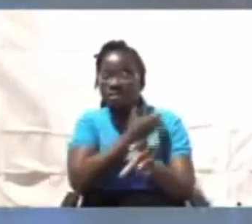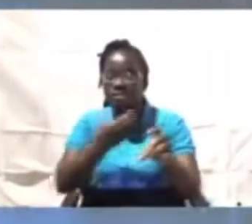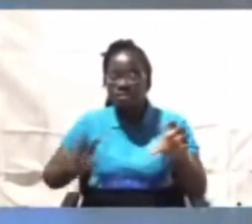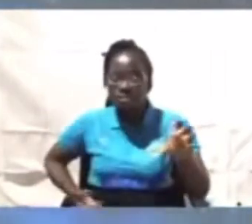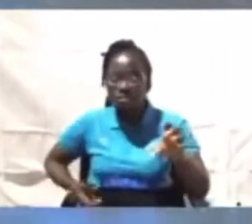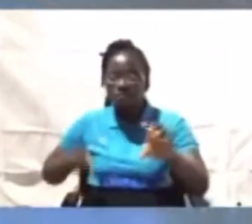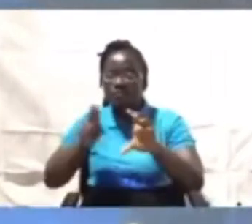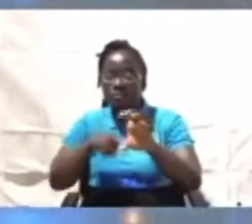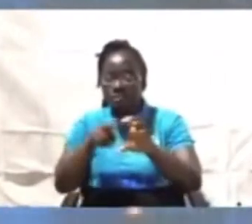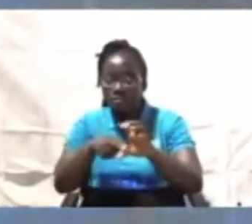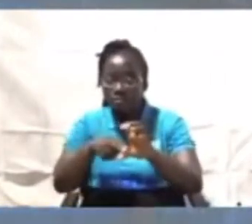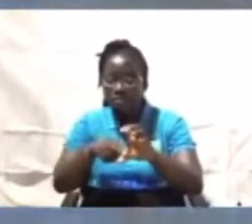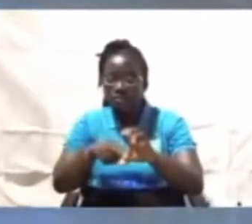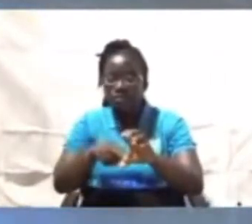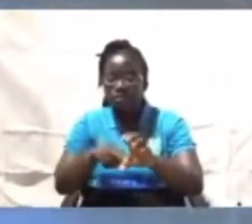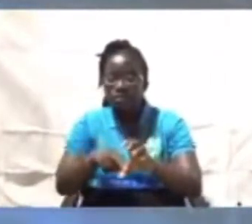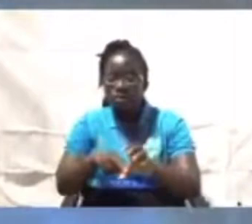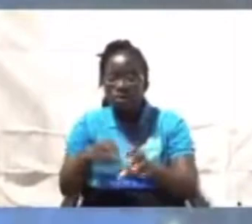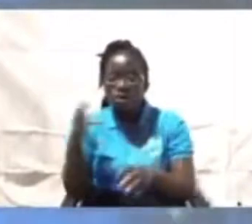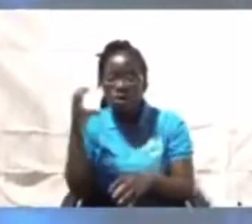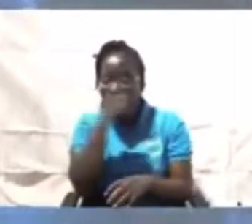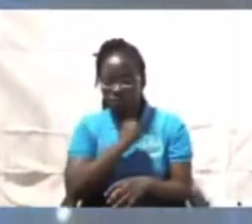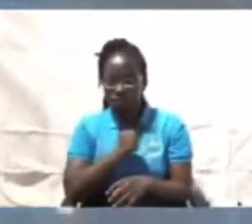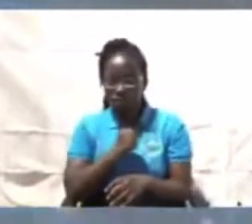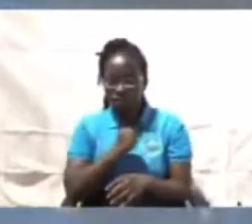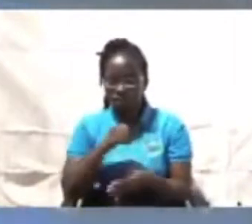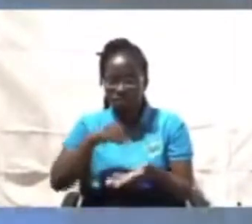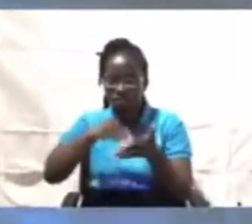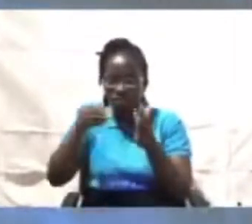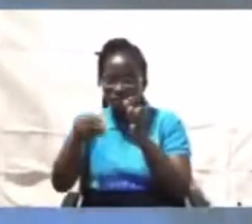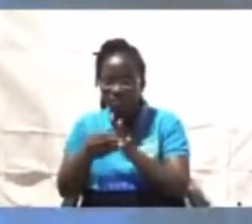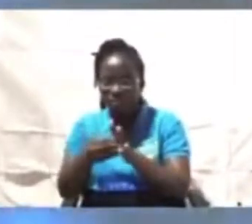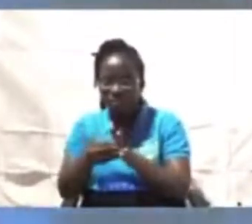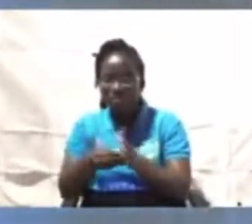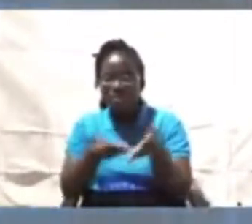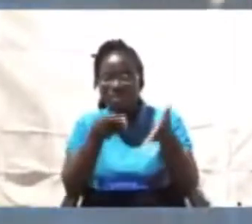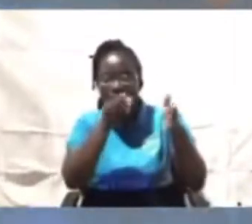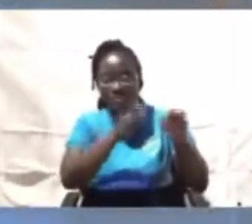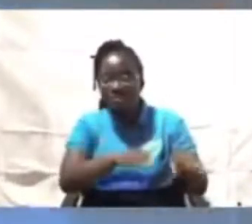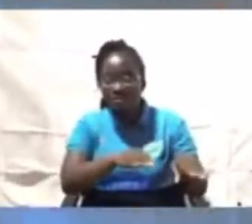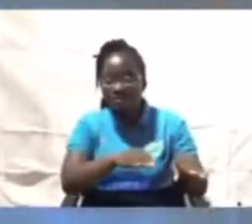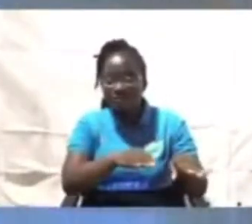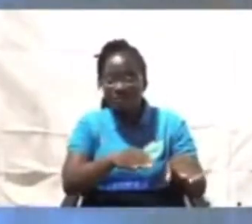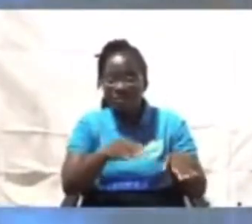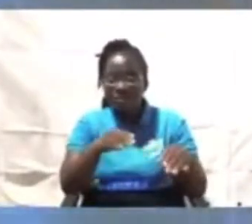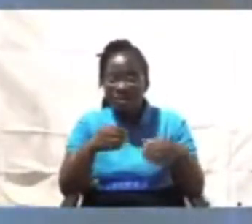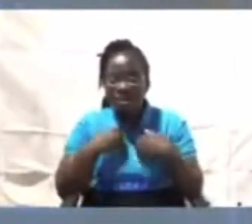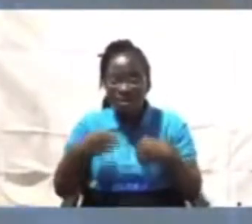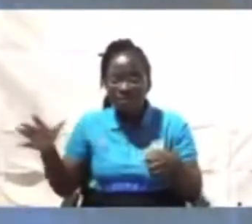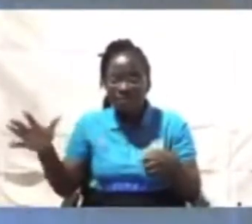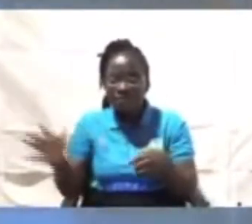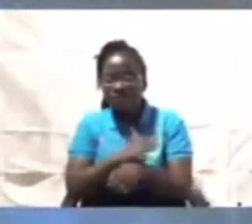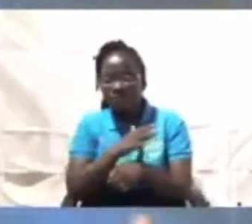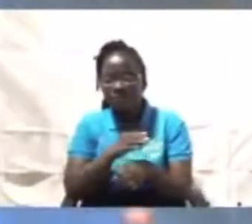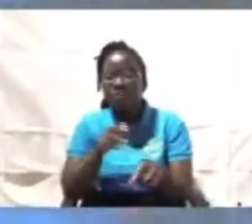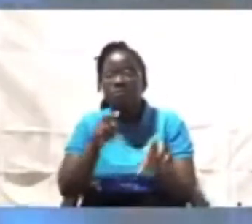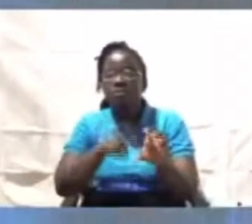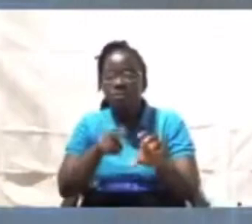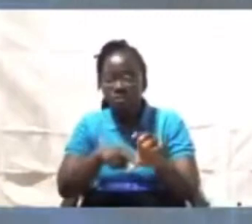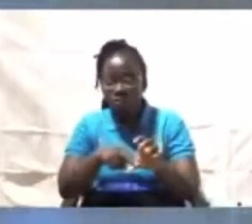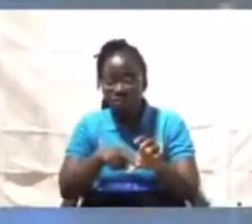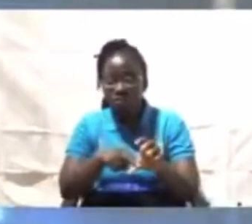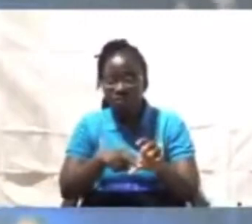owo ajiafa akonja no nyina na ohini na obaba akonja no